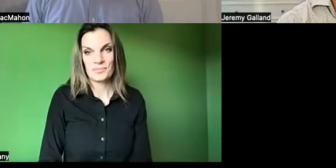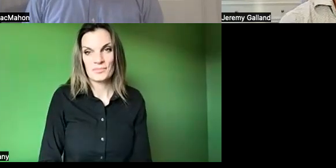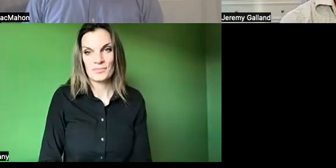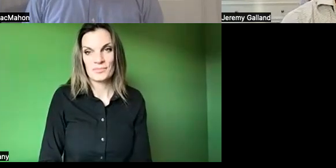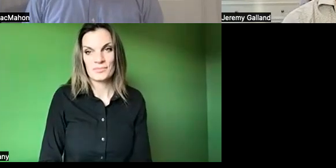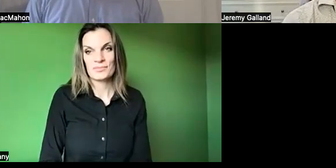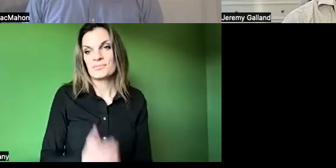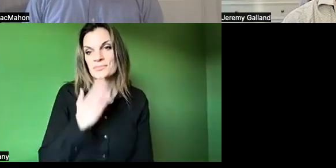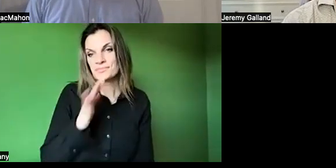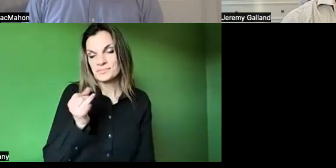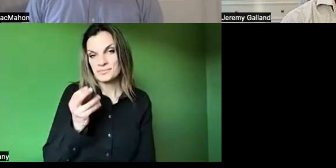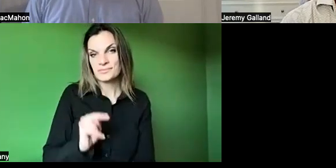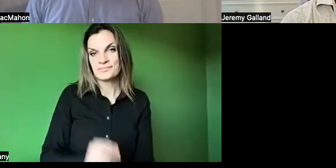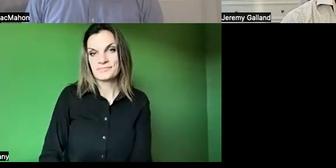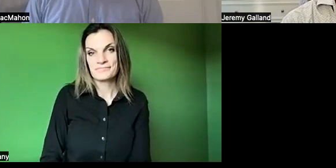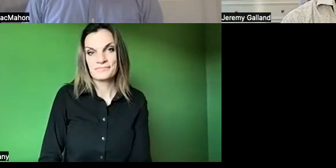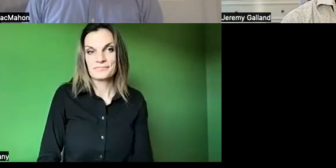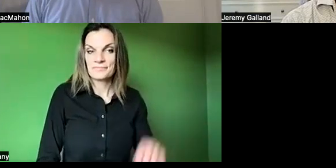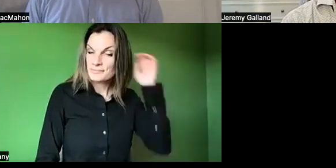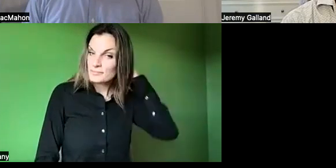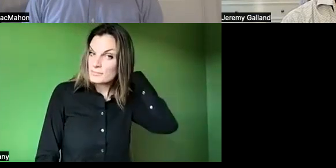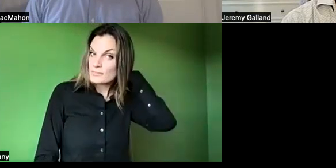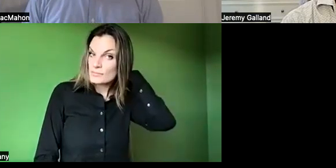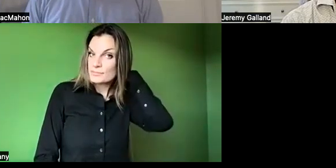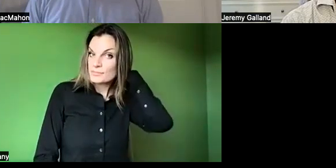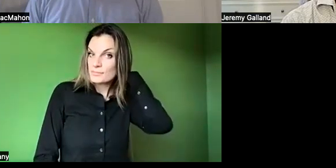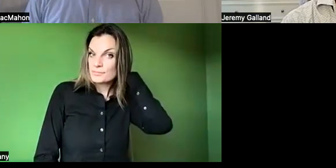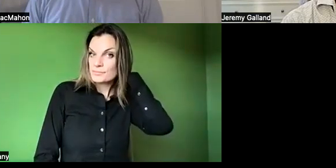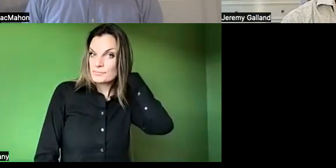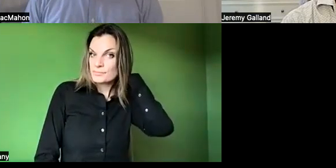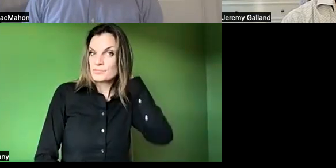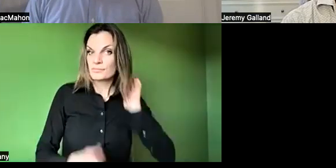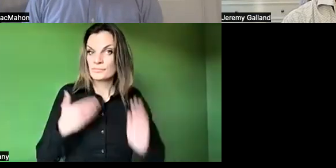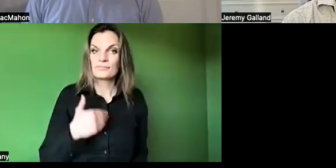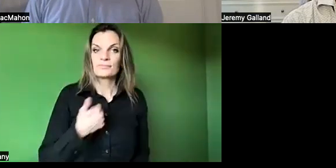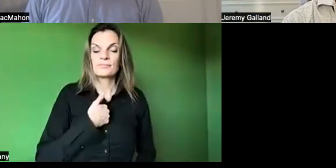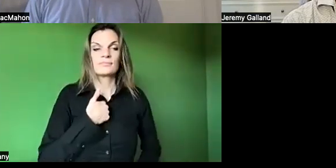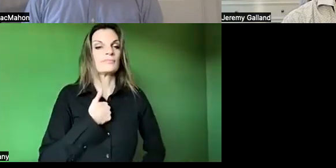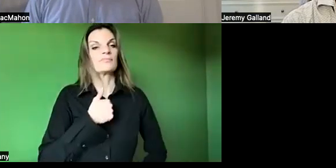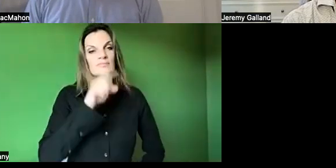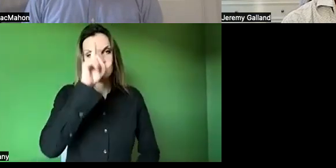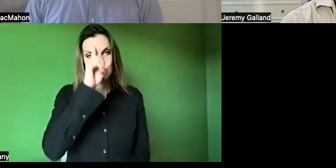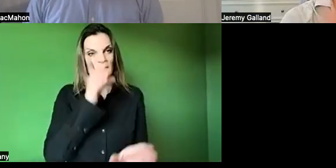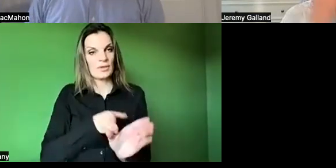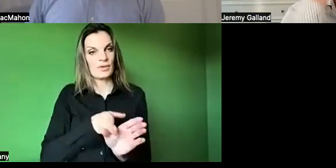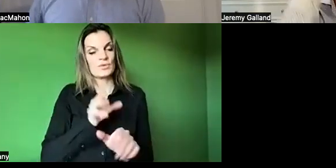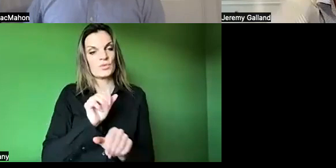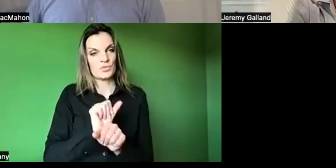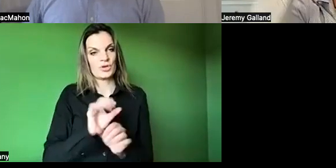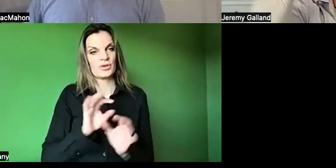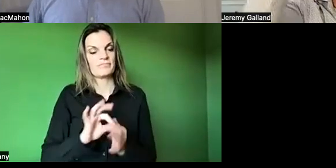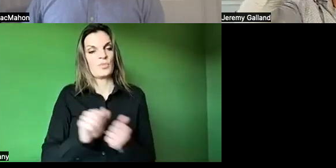Thanks, John. No worries. I am a clinical psychologist by training, and I've been